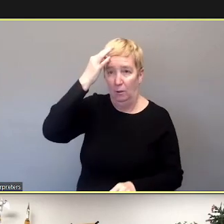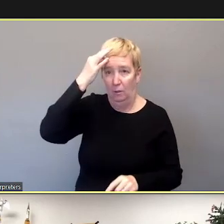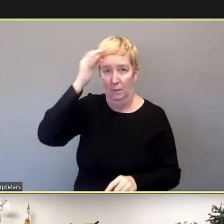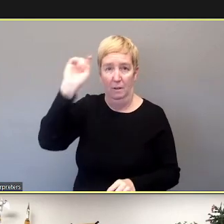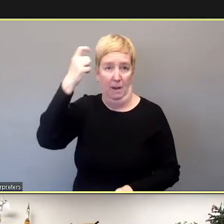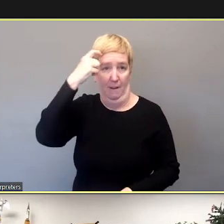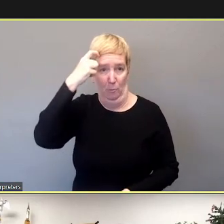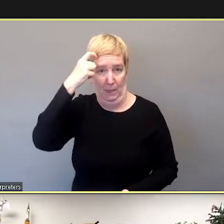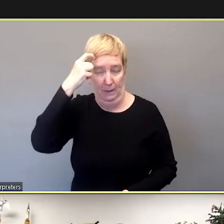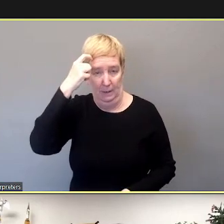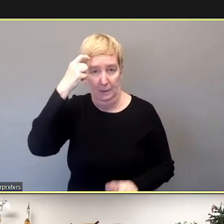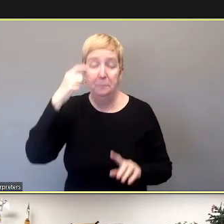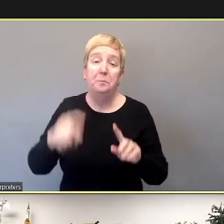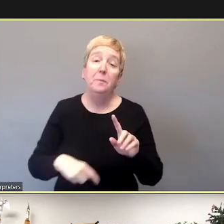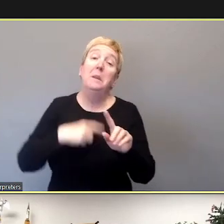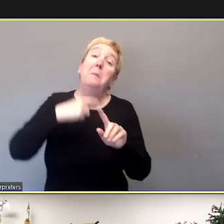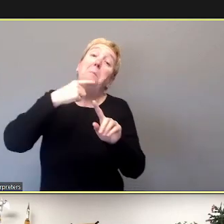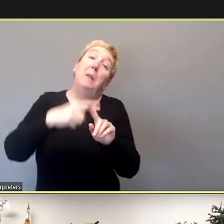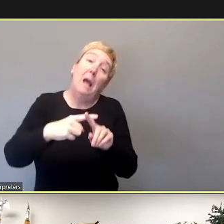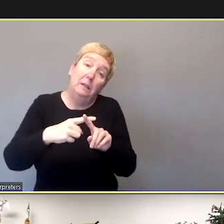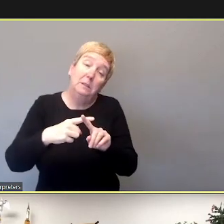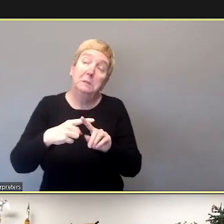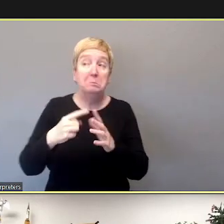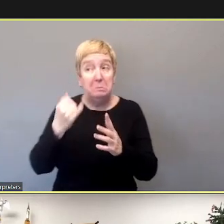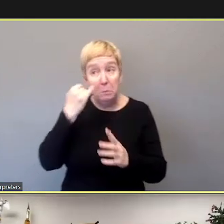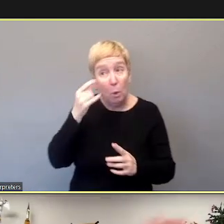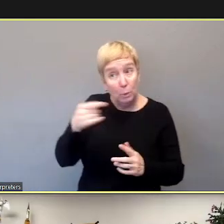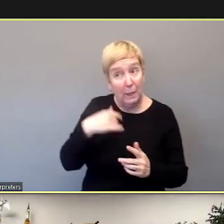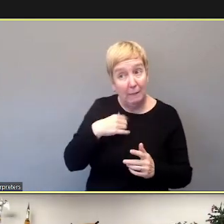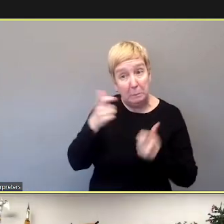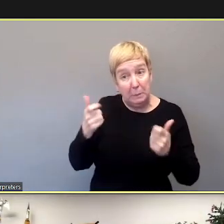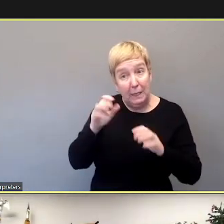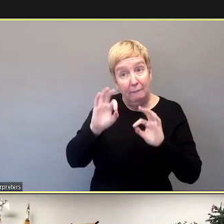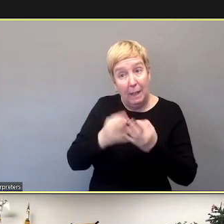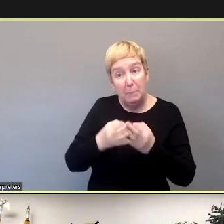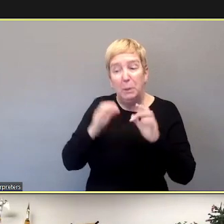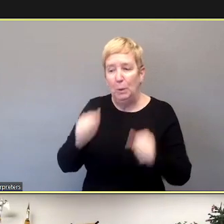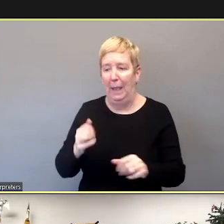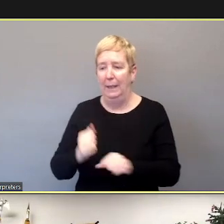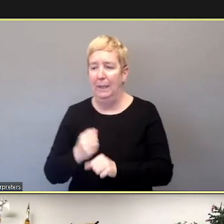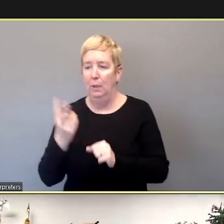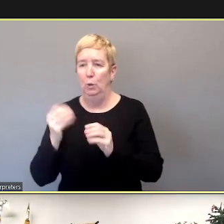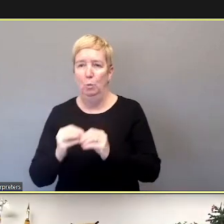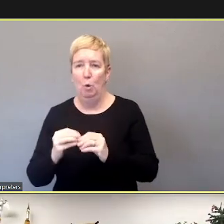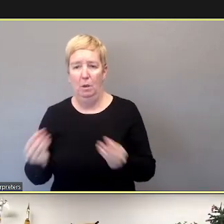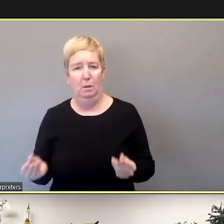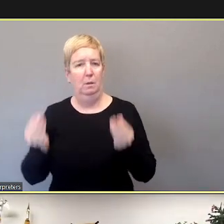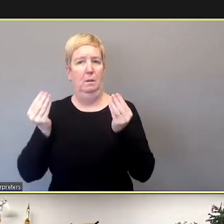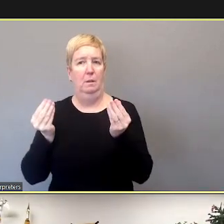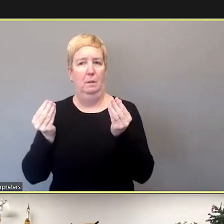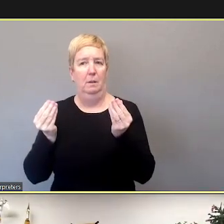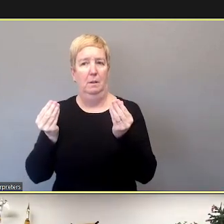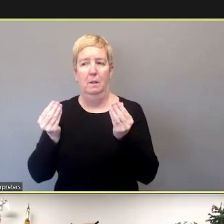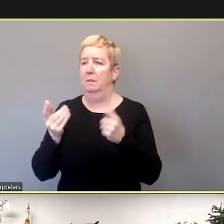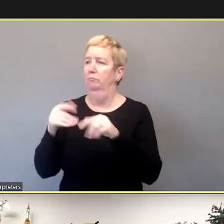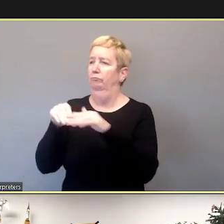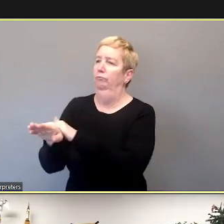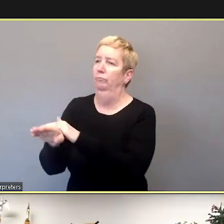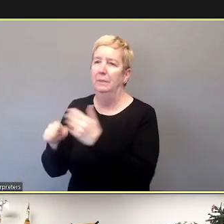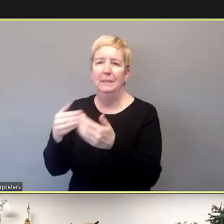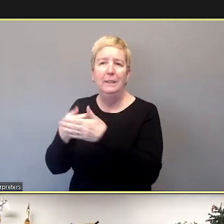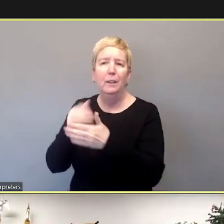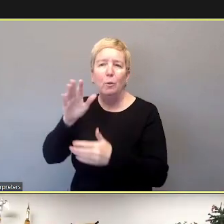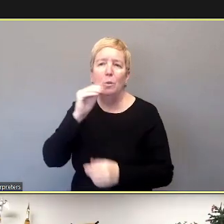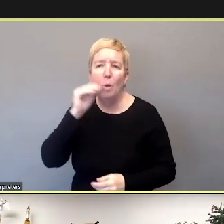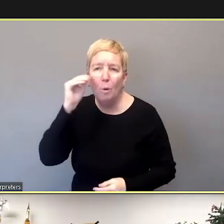and I'd say if you have a larger family, you really ought to do this. You can get 2 more tests in your neighborhood delivered to